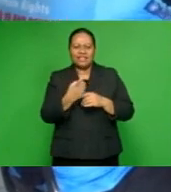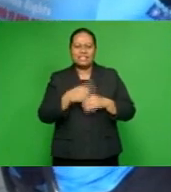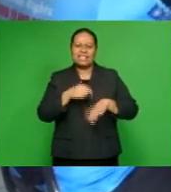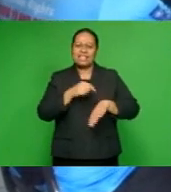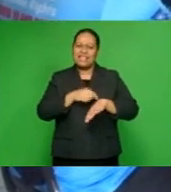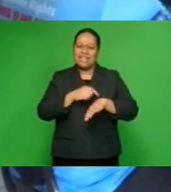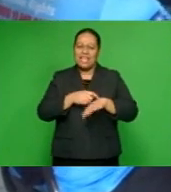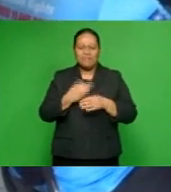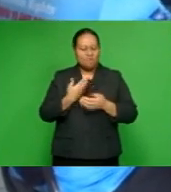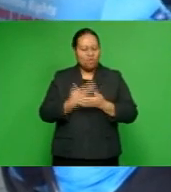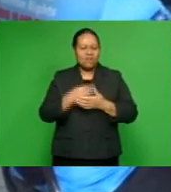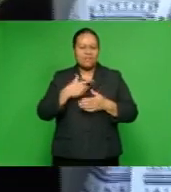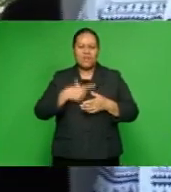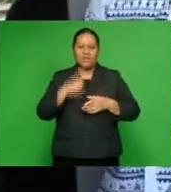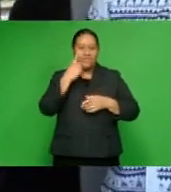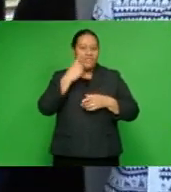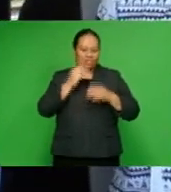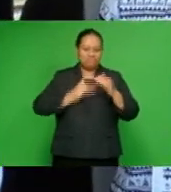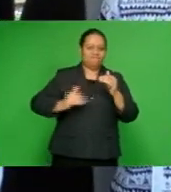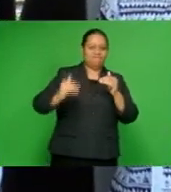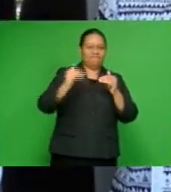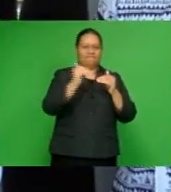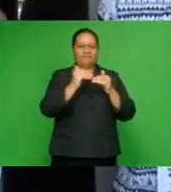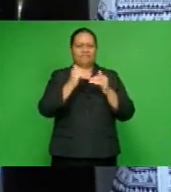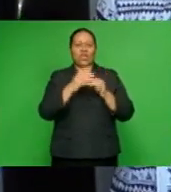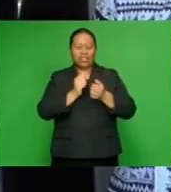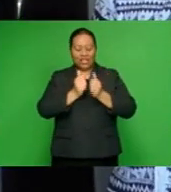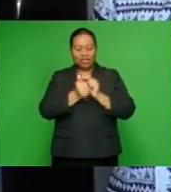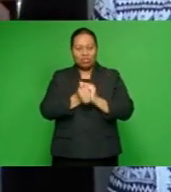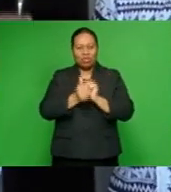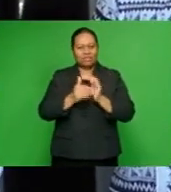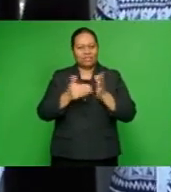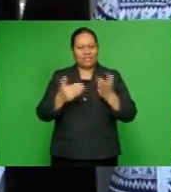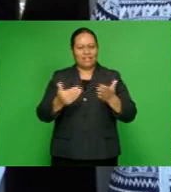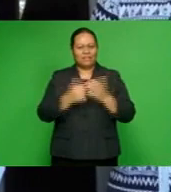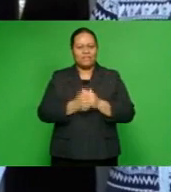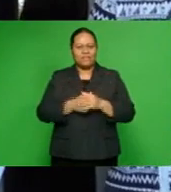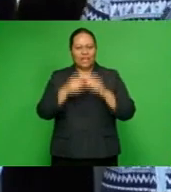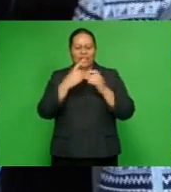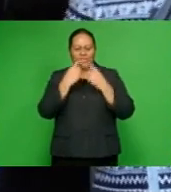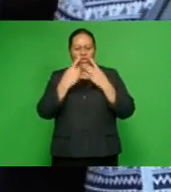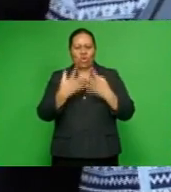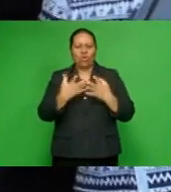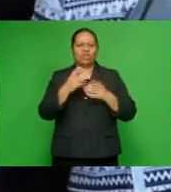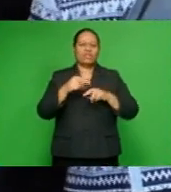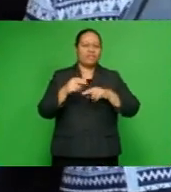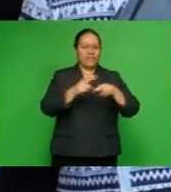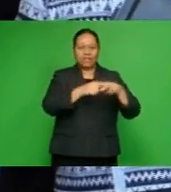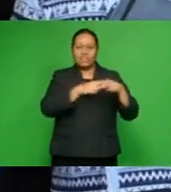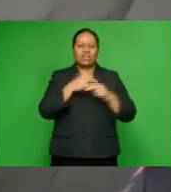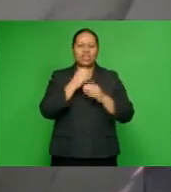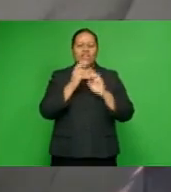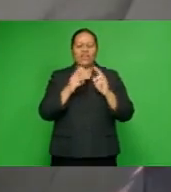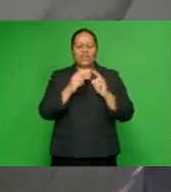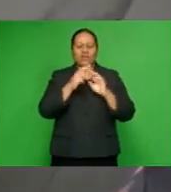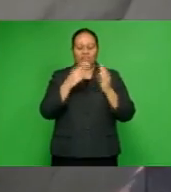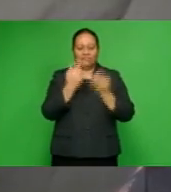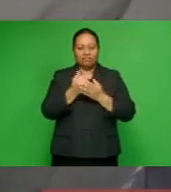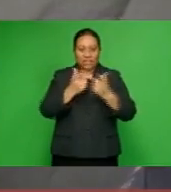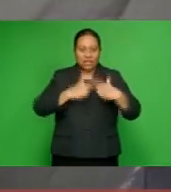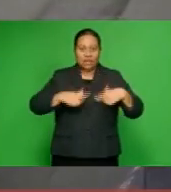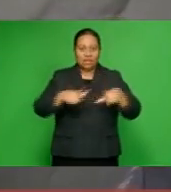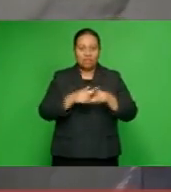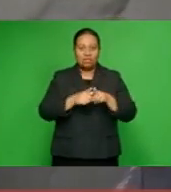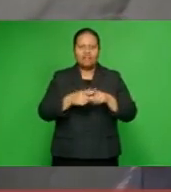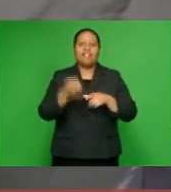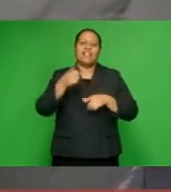as FRU strives to uplift the standard of the sport and the image of Fiji rugby domestically and internationally. Election of